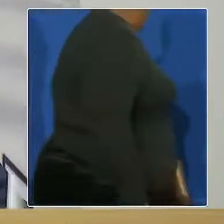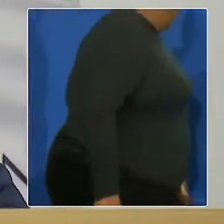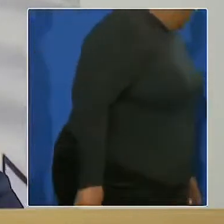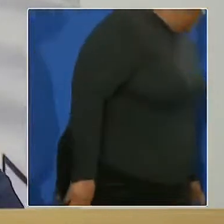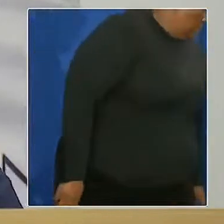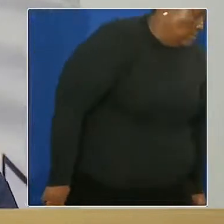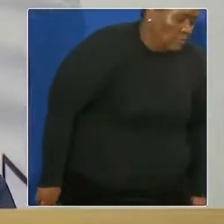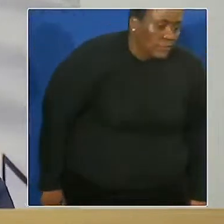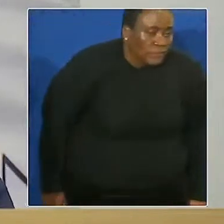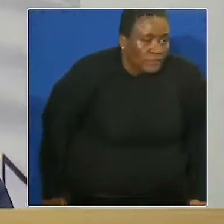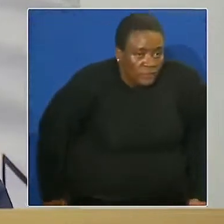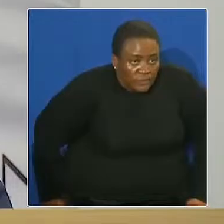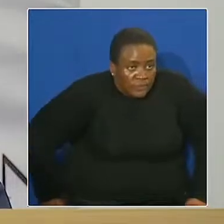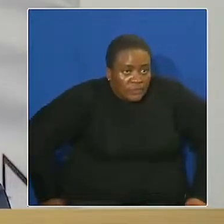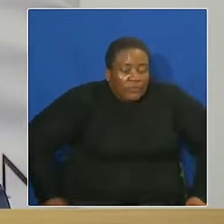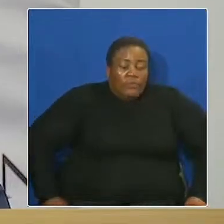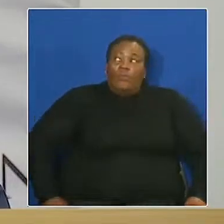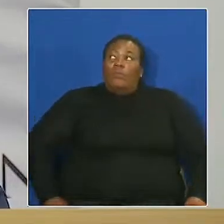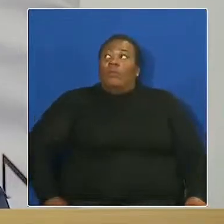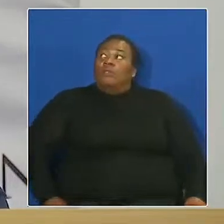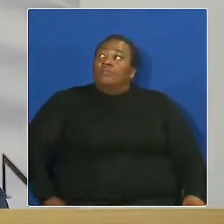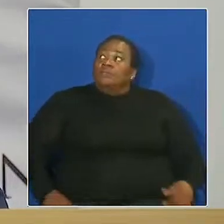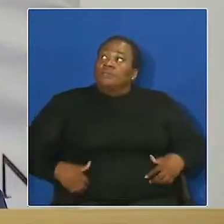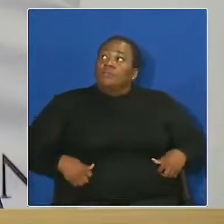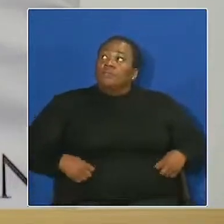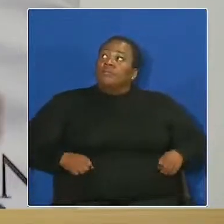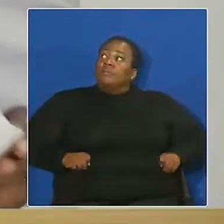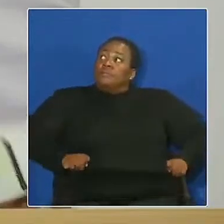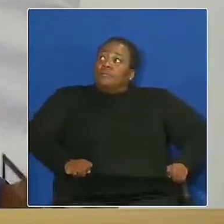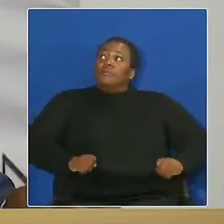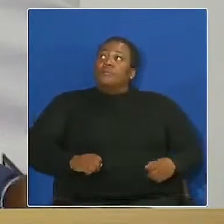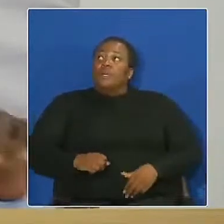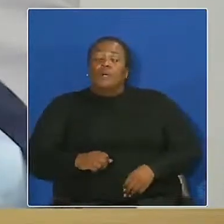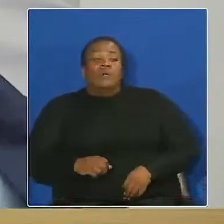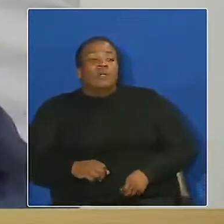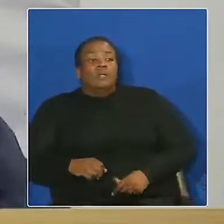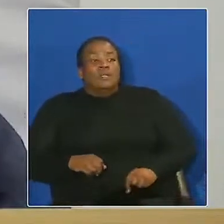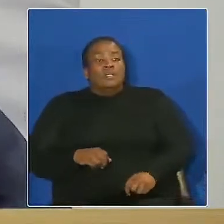that misinformation that was shared by Brown Mokgotsi,